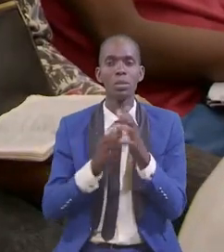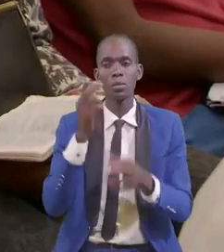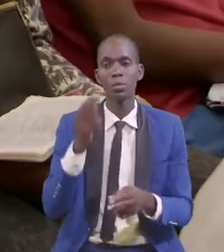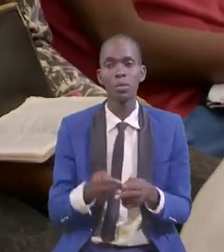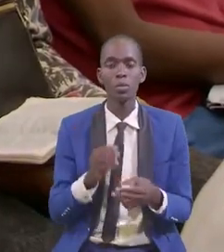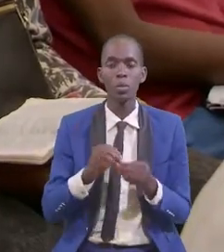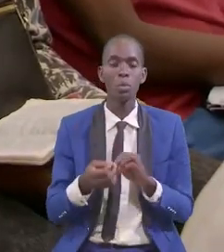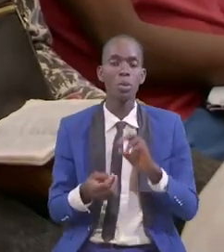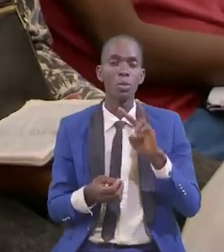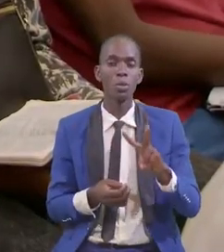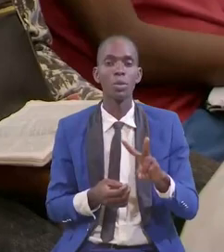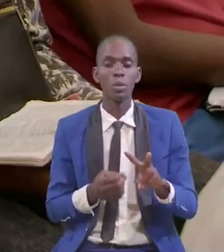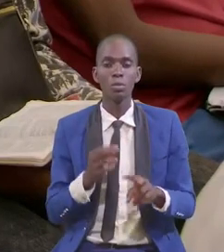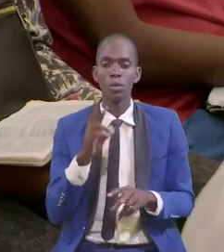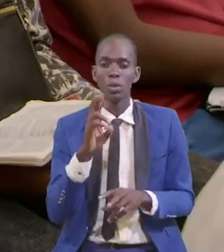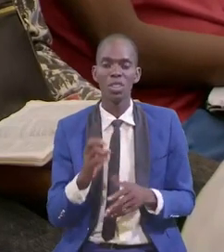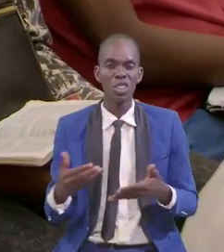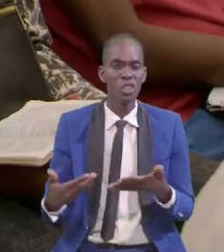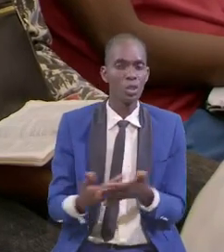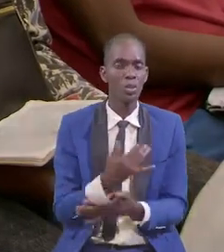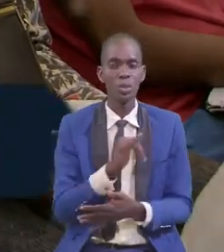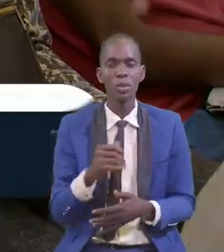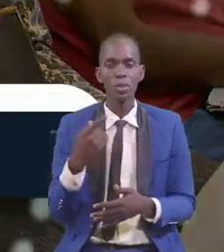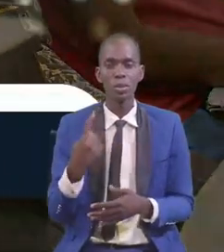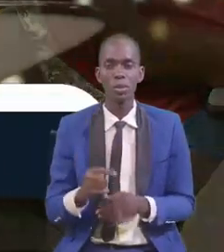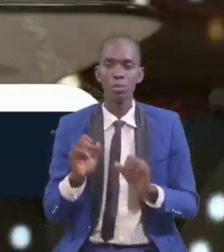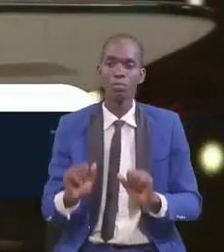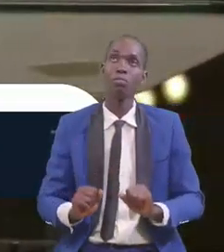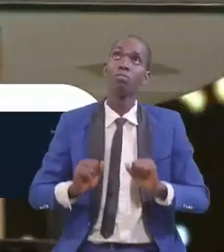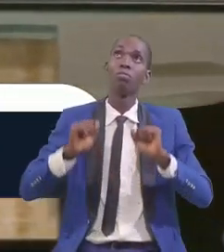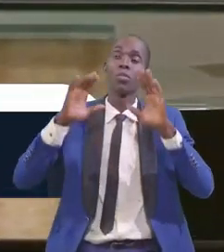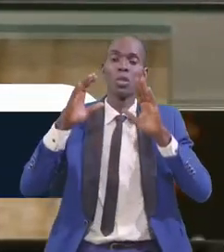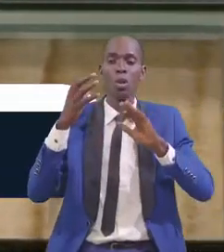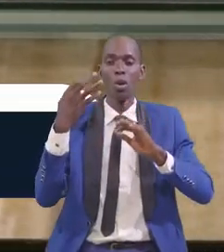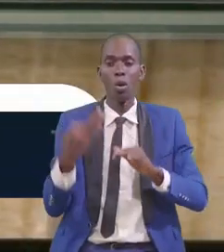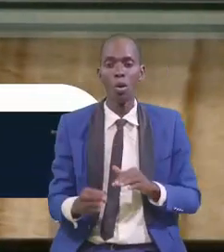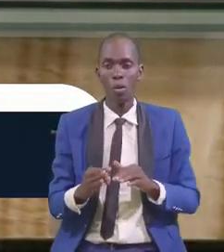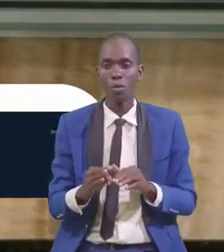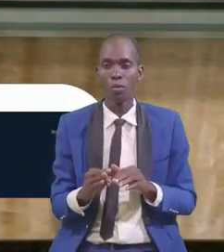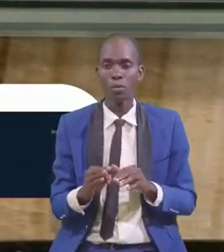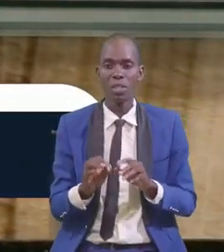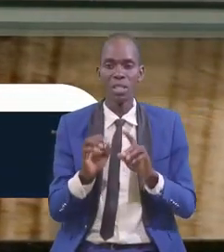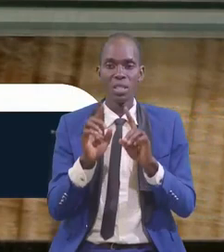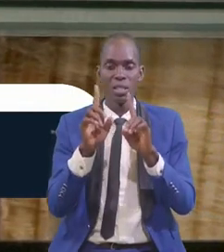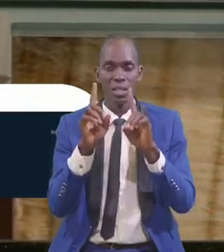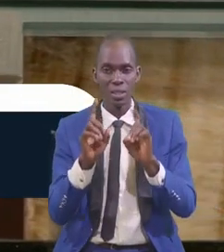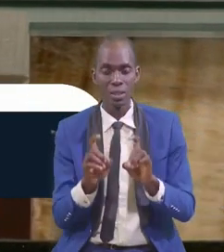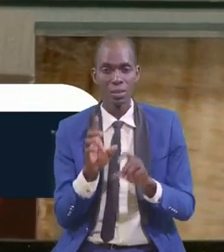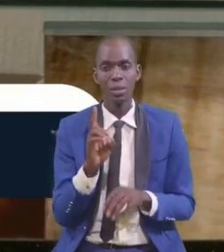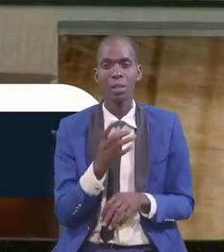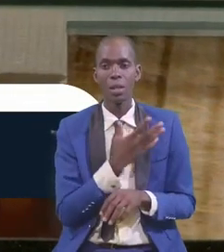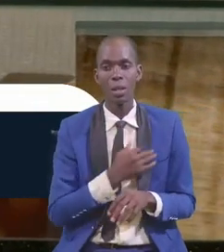Number two, renewing the consecration of trusted and